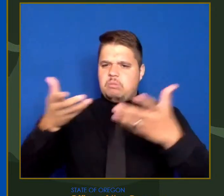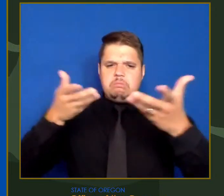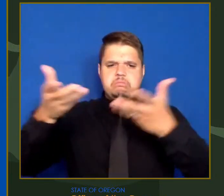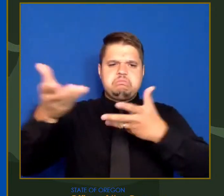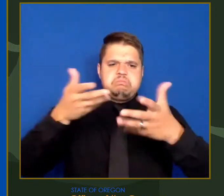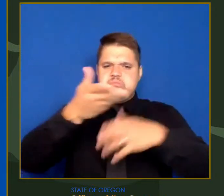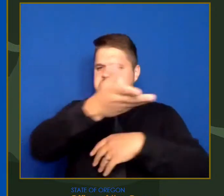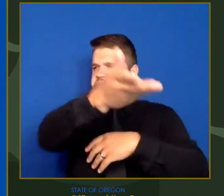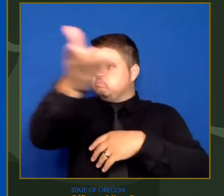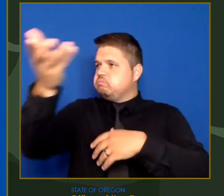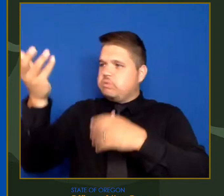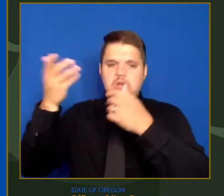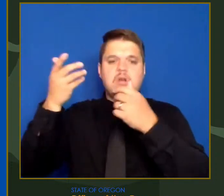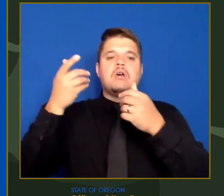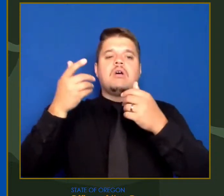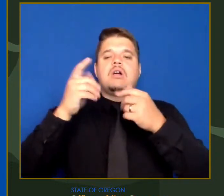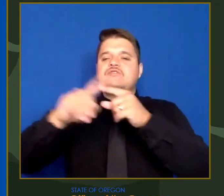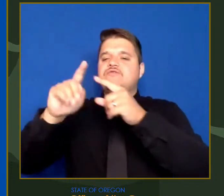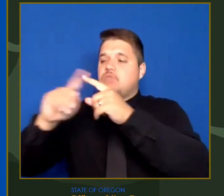to leverage the